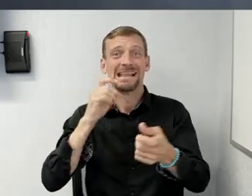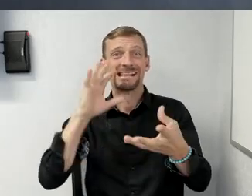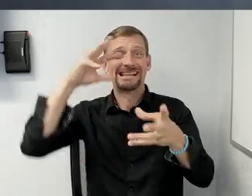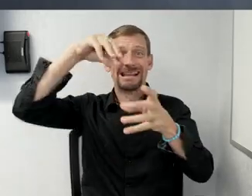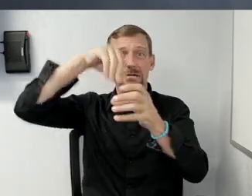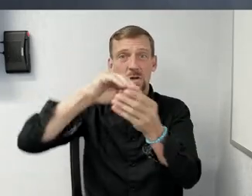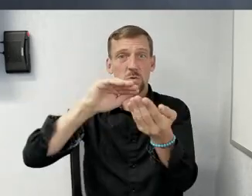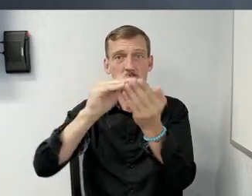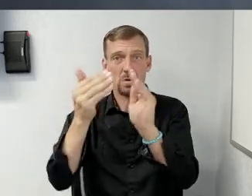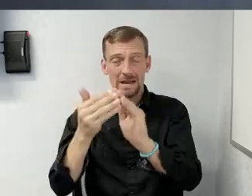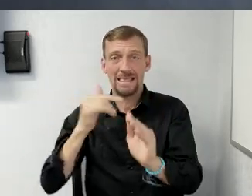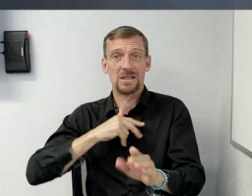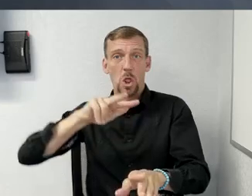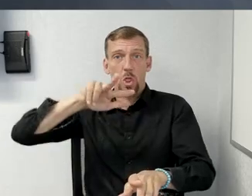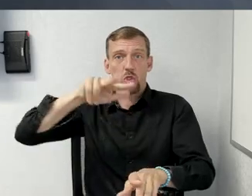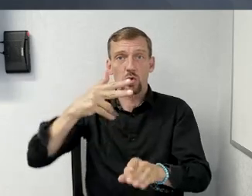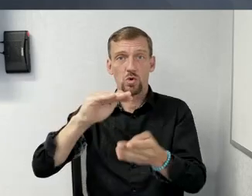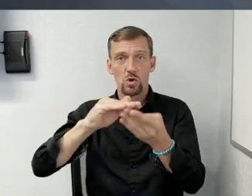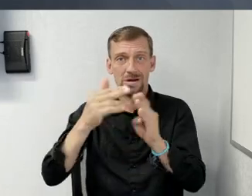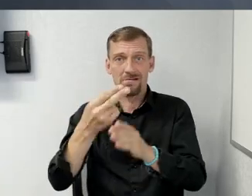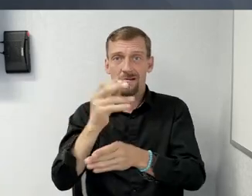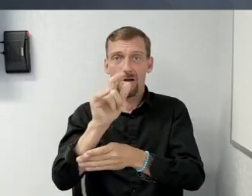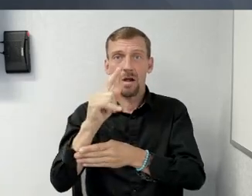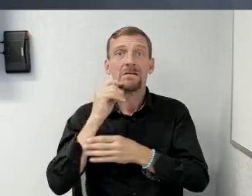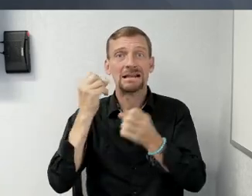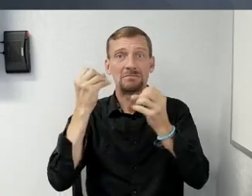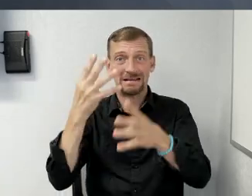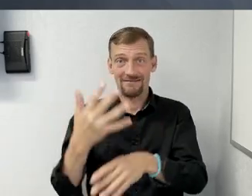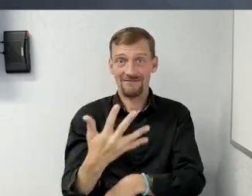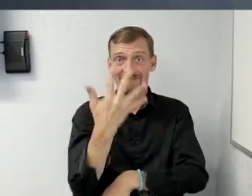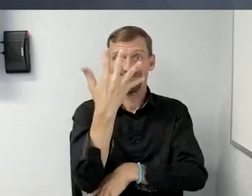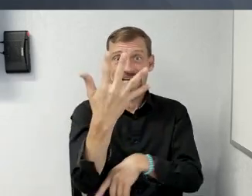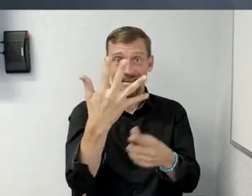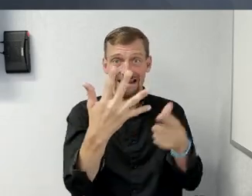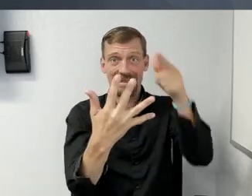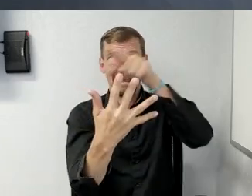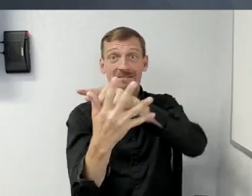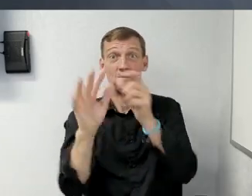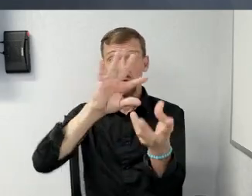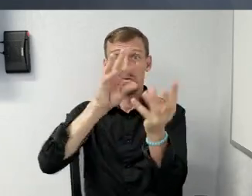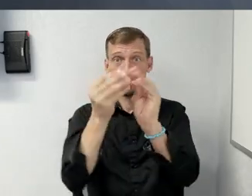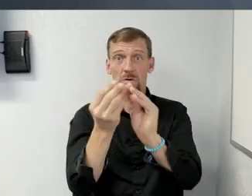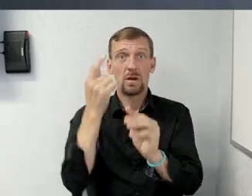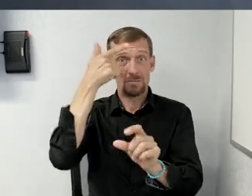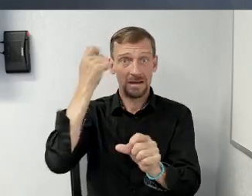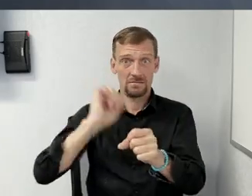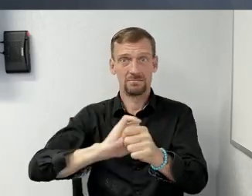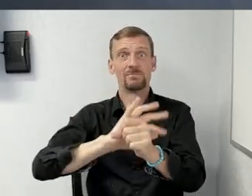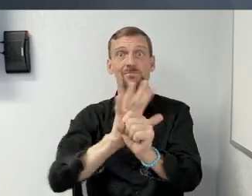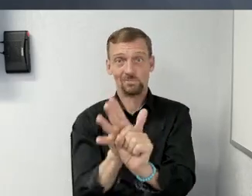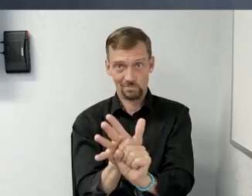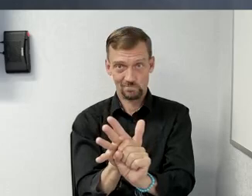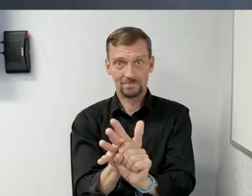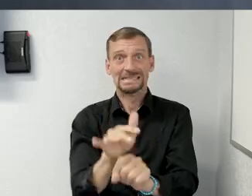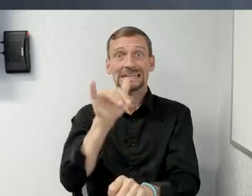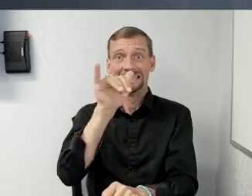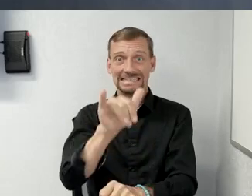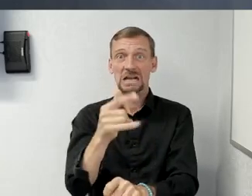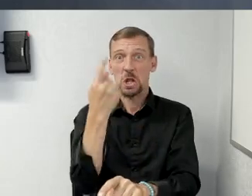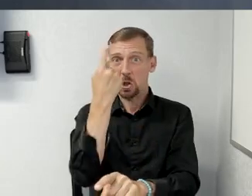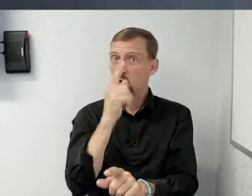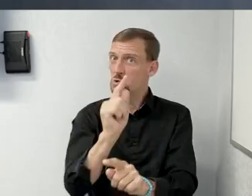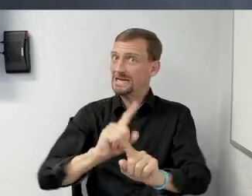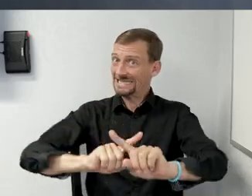Delta. This is our third town hall in a series of 5, and due to the COVID healthcare crisis, this one looks a